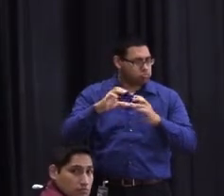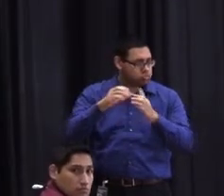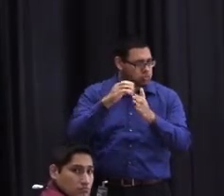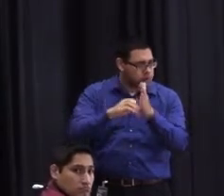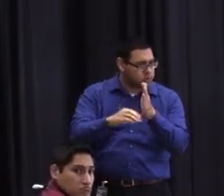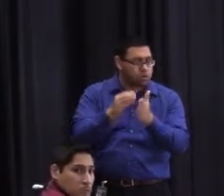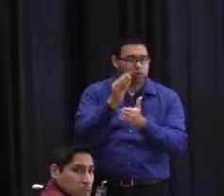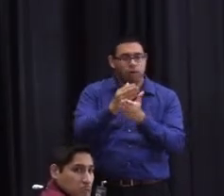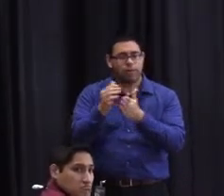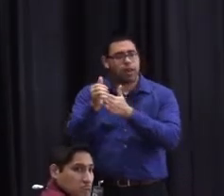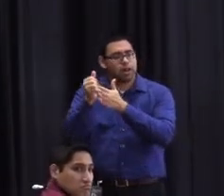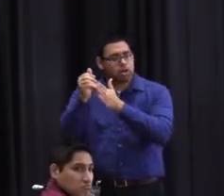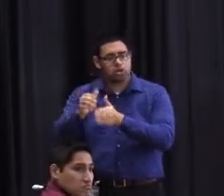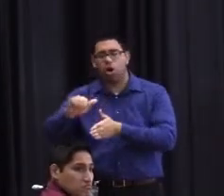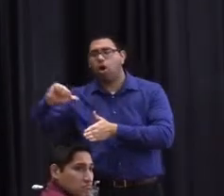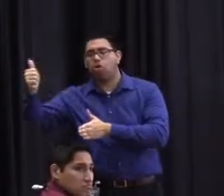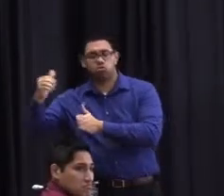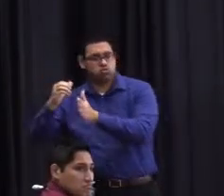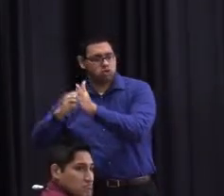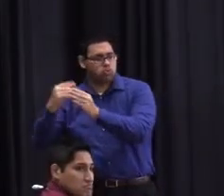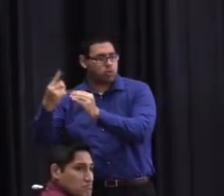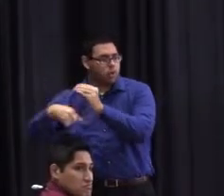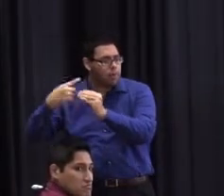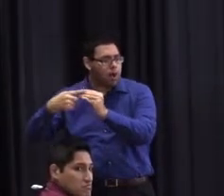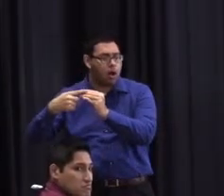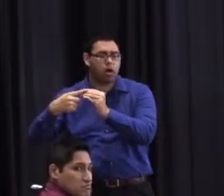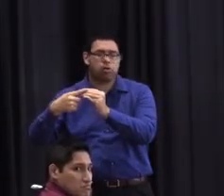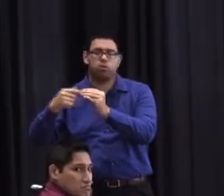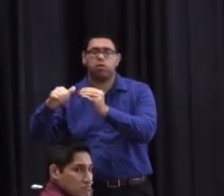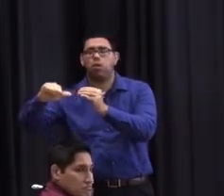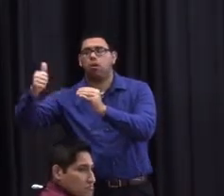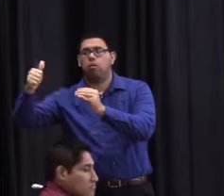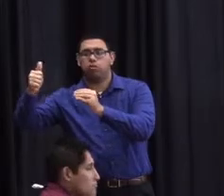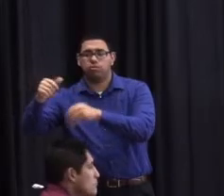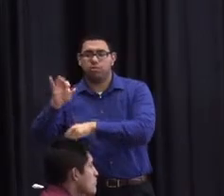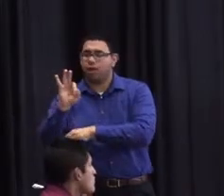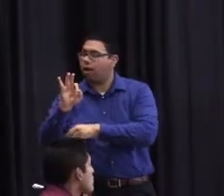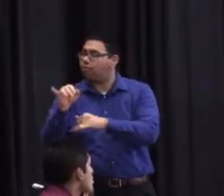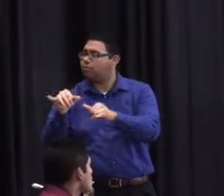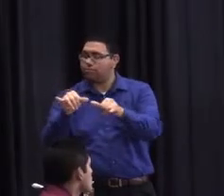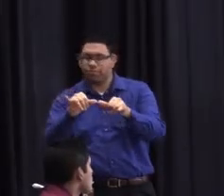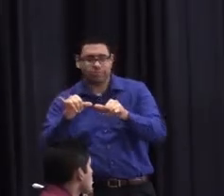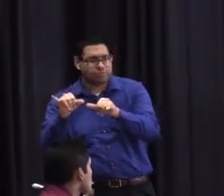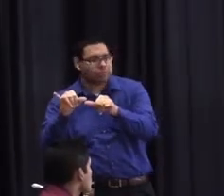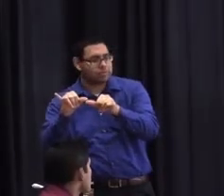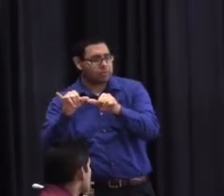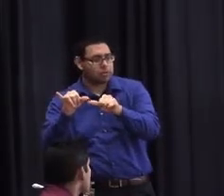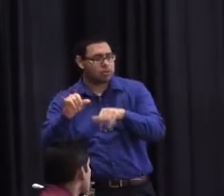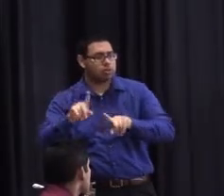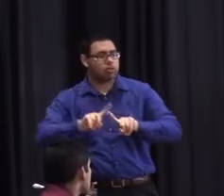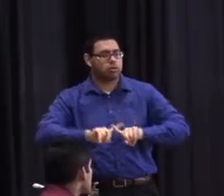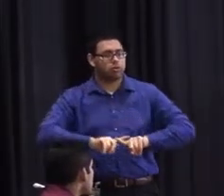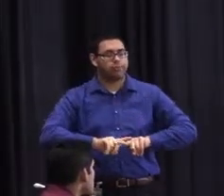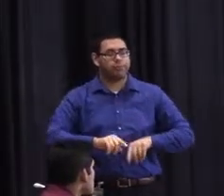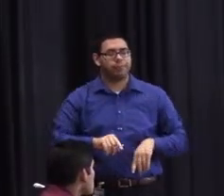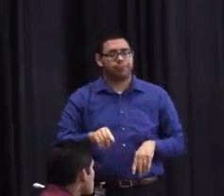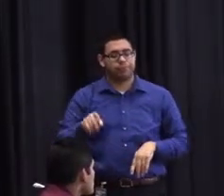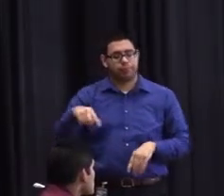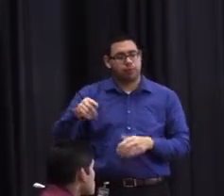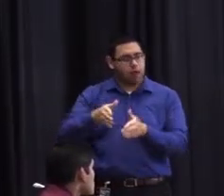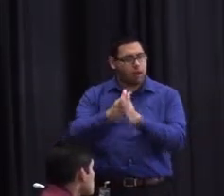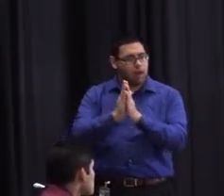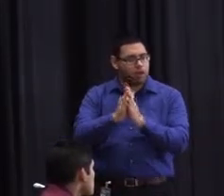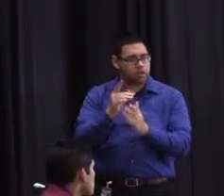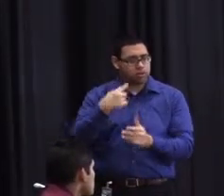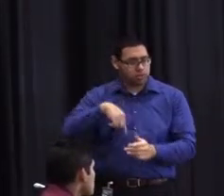the leaders in the field wrote other chapters about the other 9 standards. And they asked us,